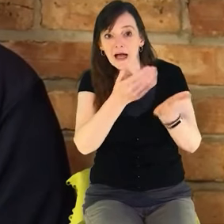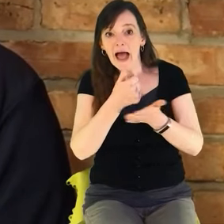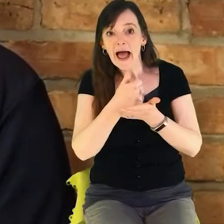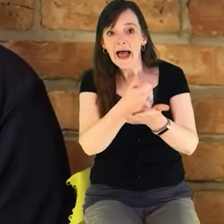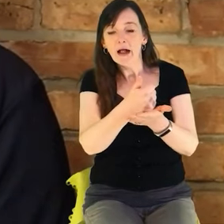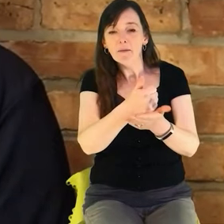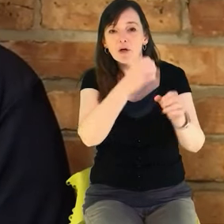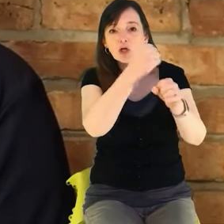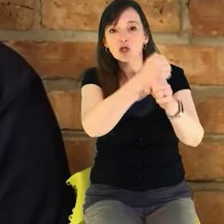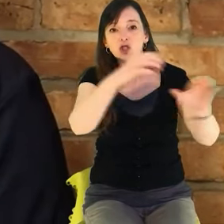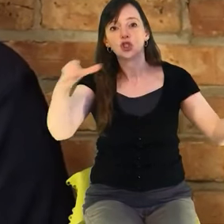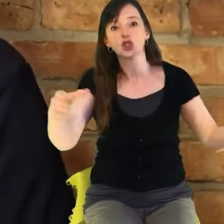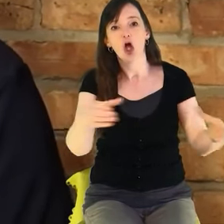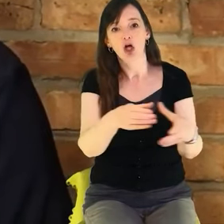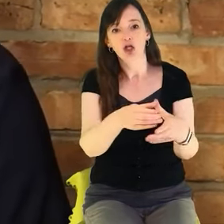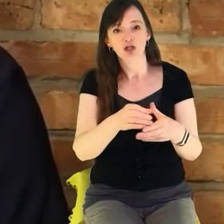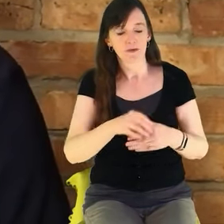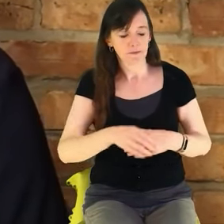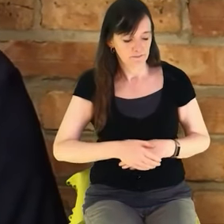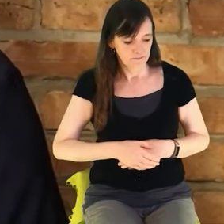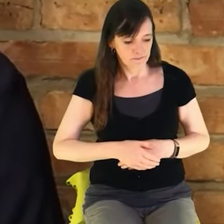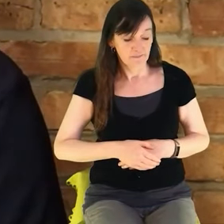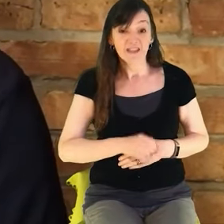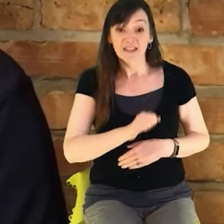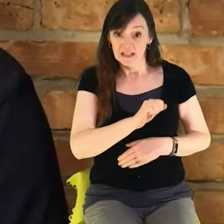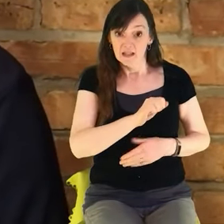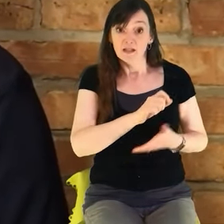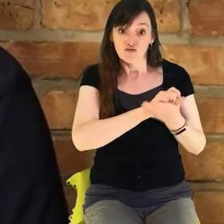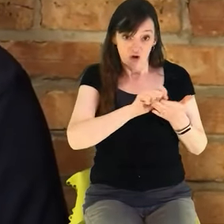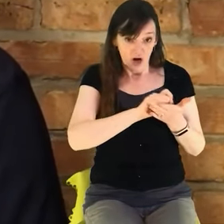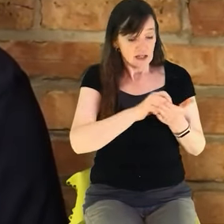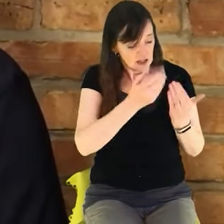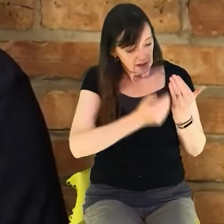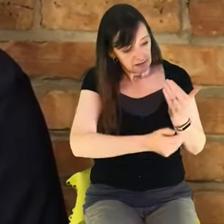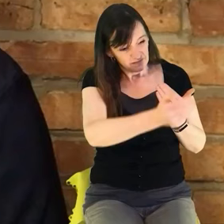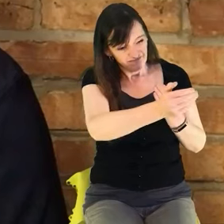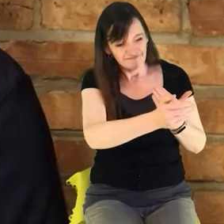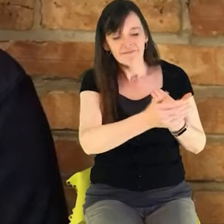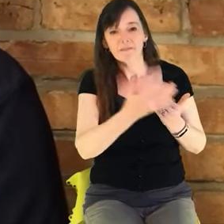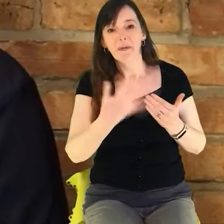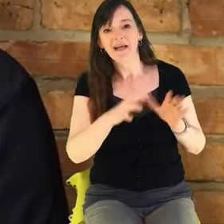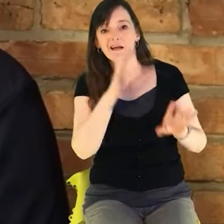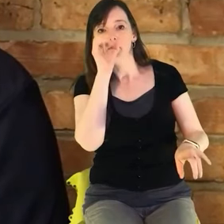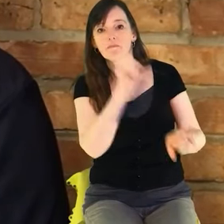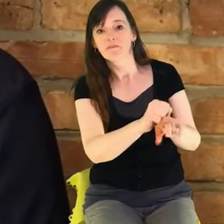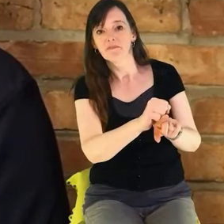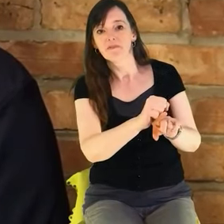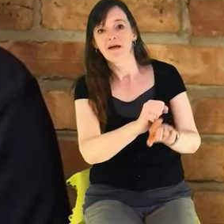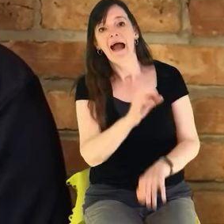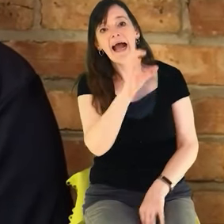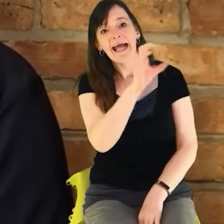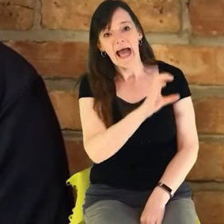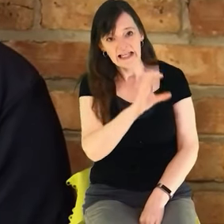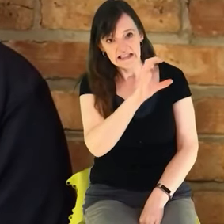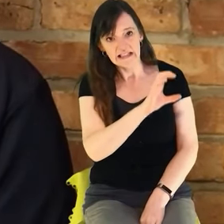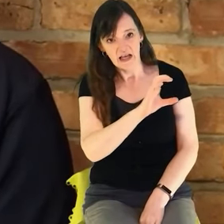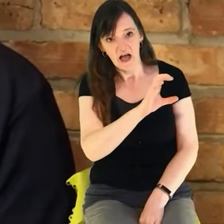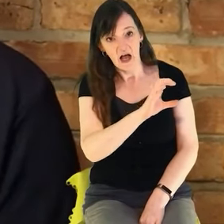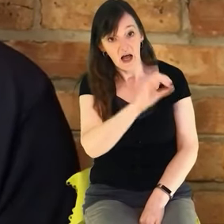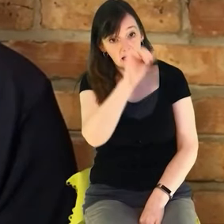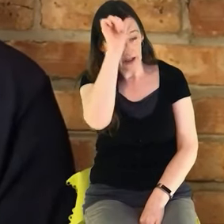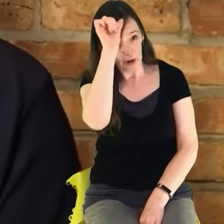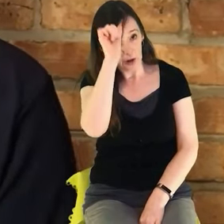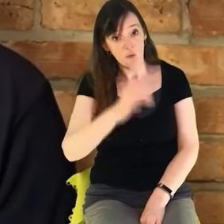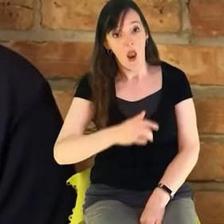this. During that time, Peter was diagnosed with cancer, terminal cancer. And the question